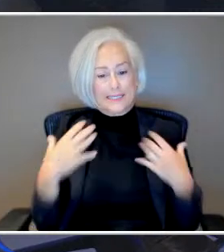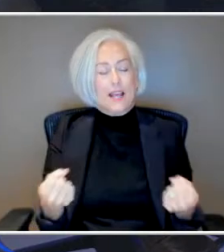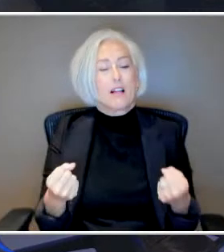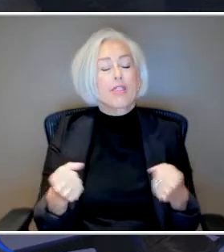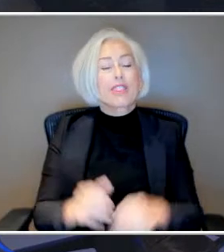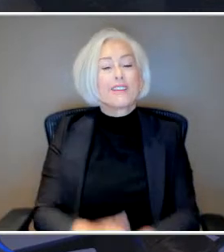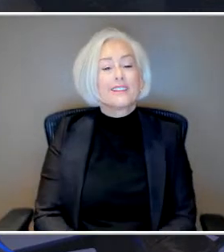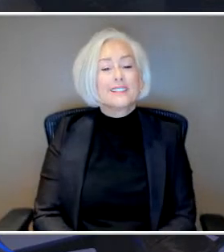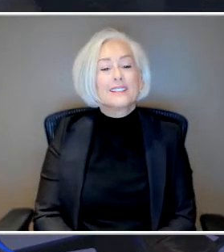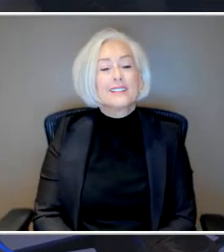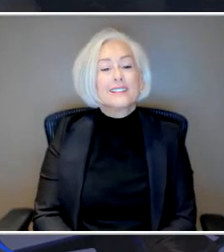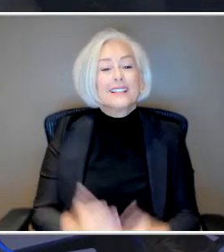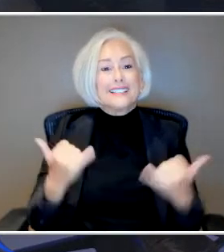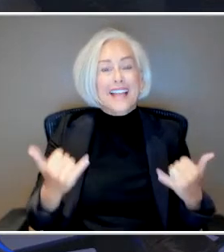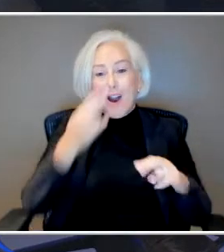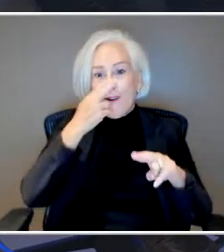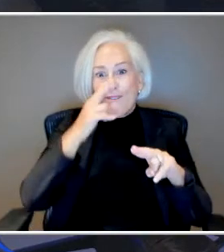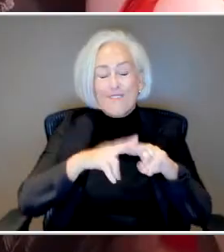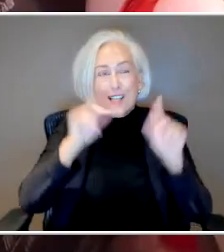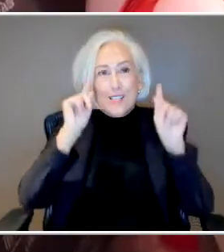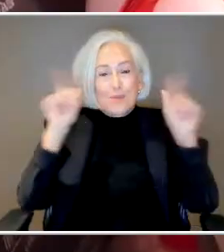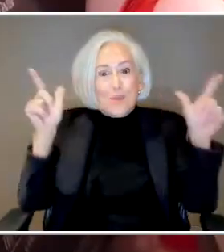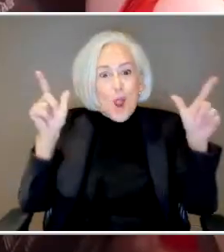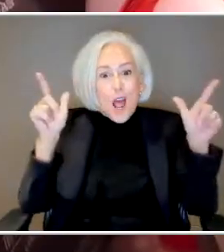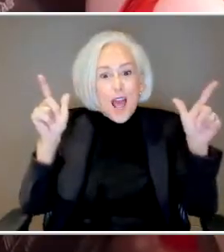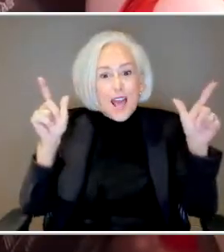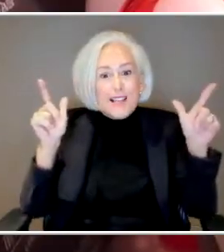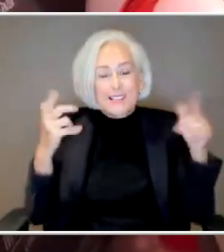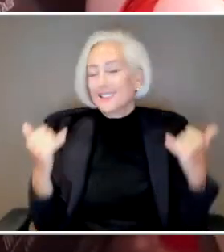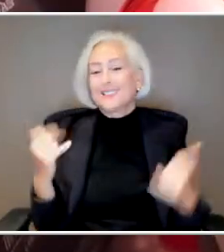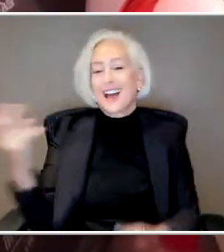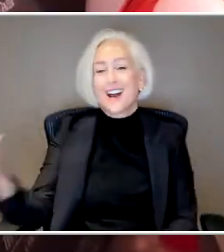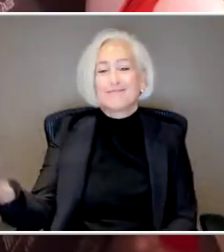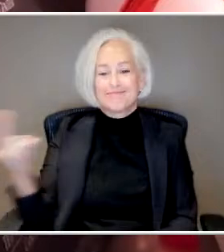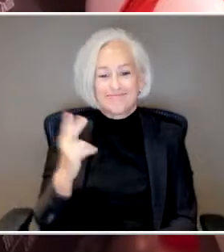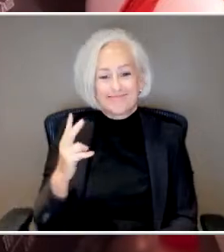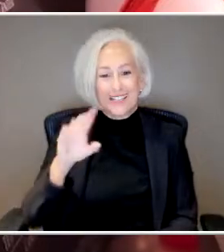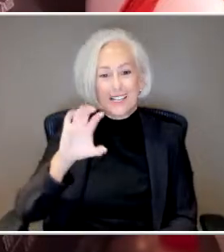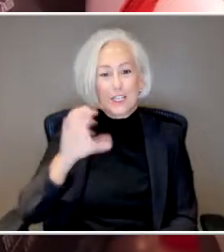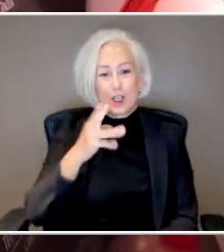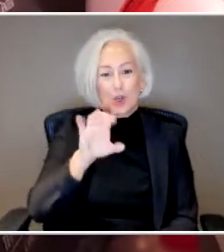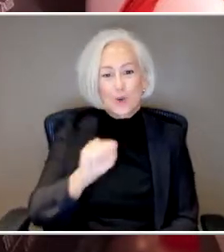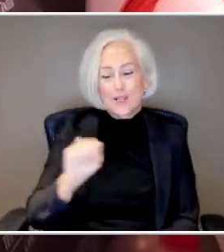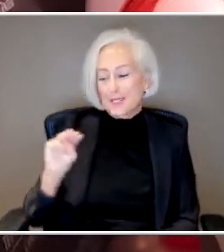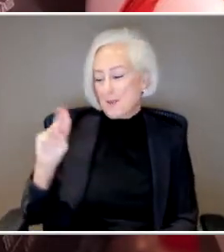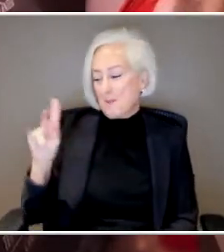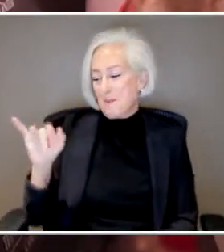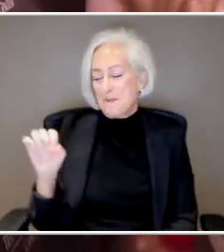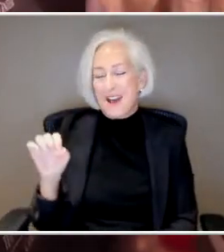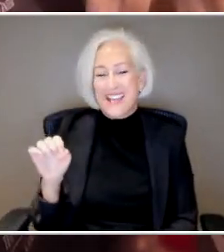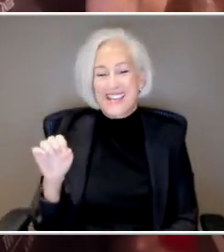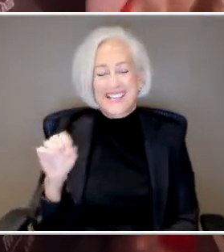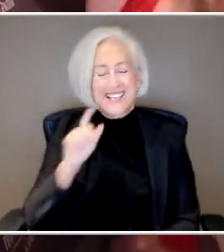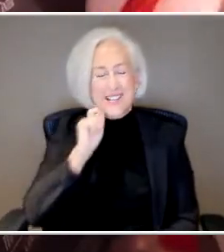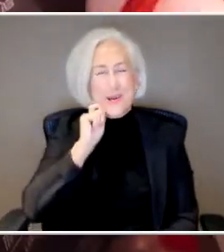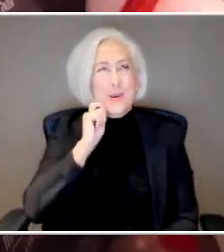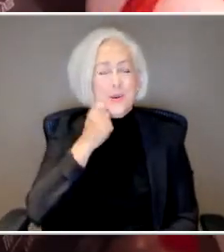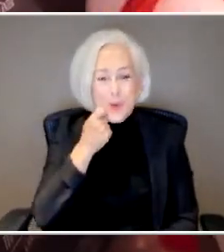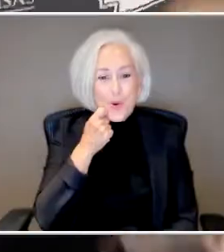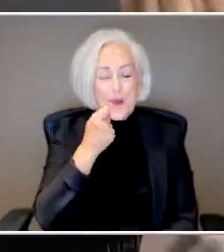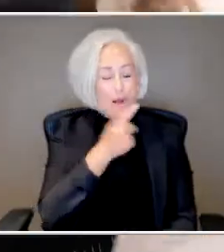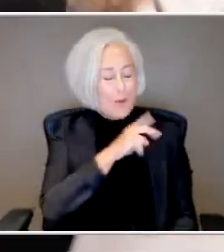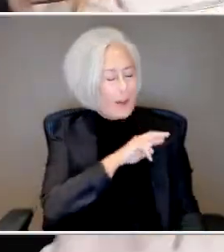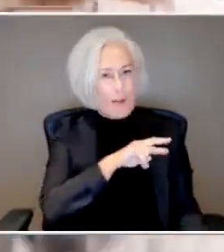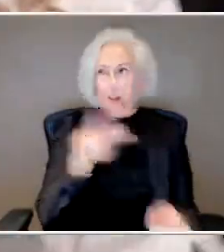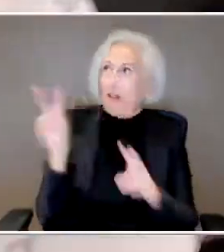this fun surprise, because let's bring in Chris and Mike, because this was kind of cool. When you turned around and saw these guys standing